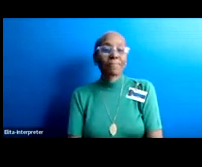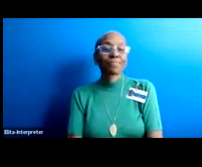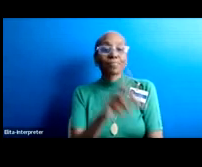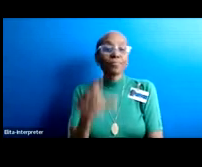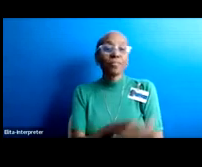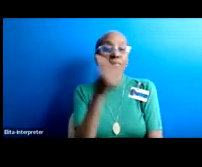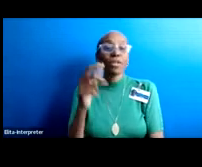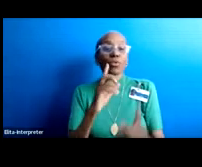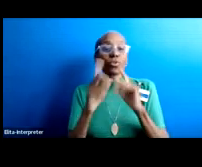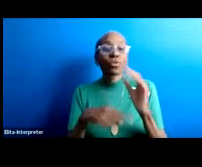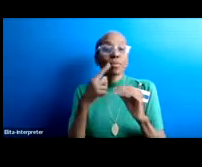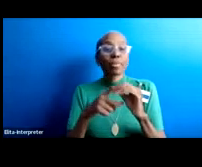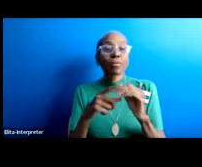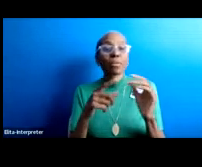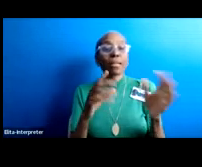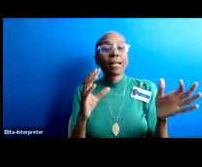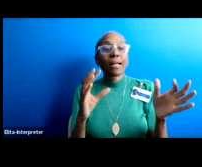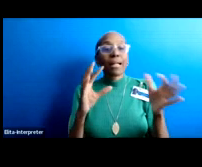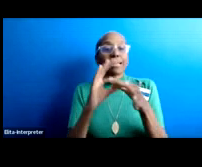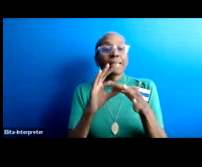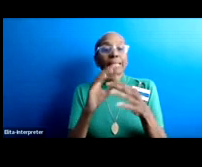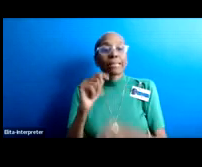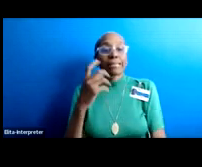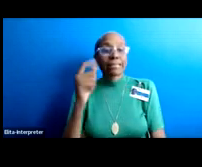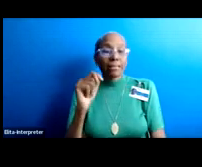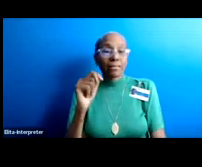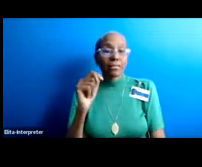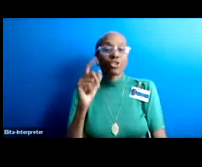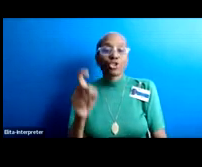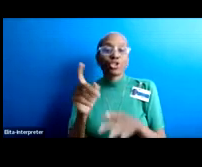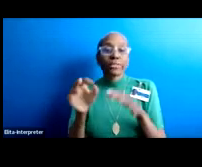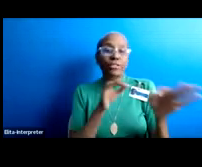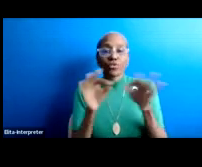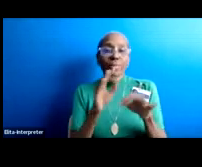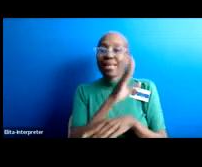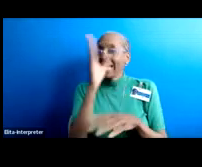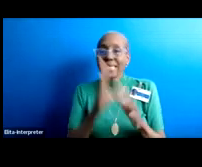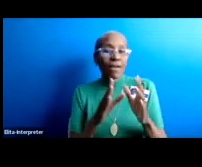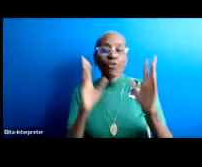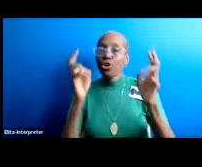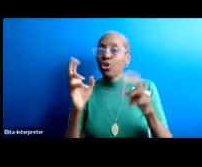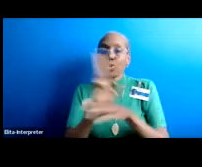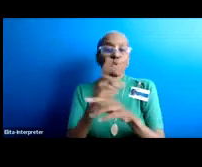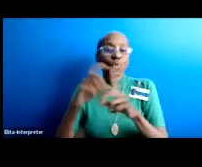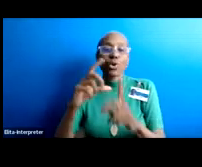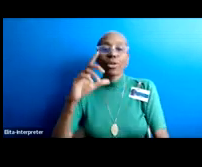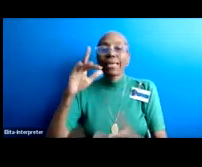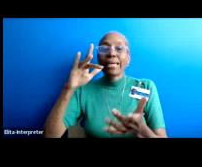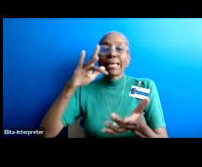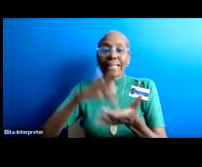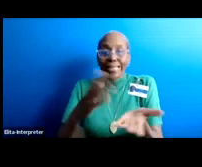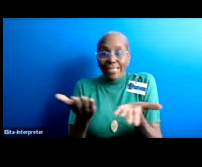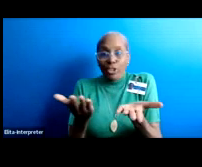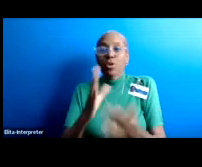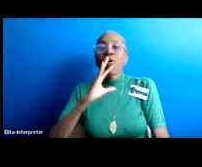Another thing that we've talked about is link text. So the link text should be descriptive and never click here. When I started out, the